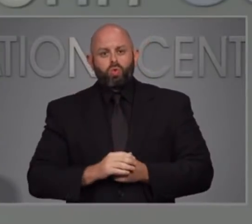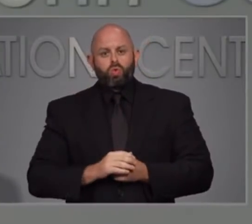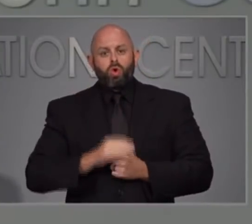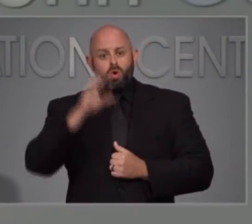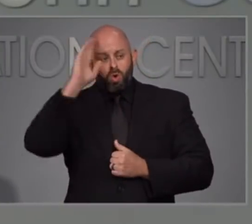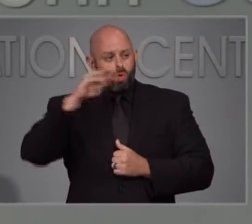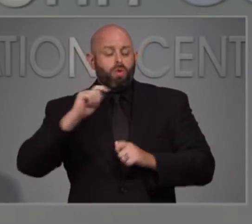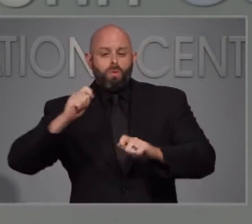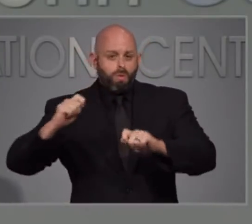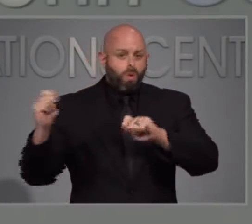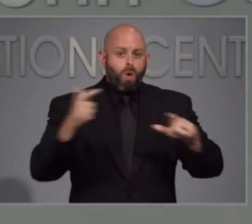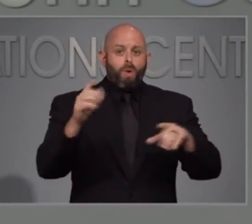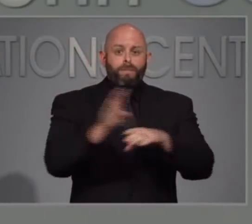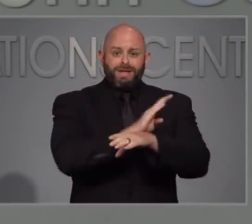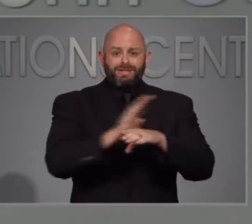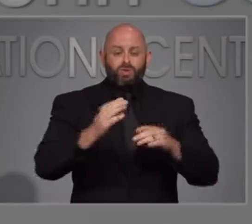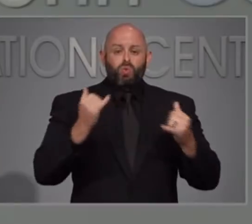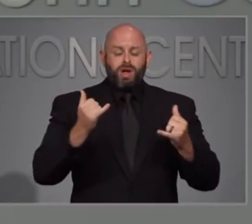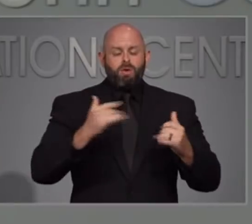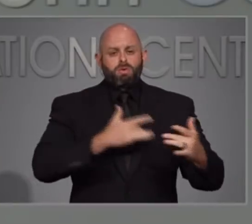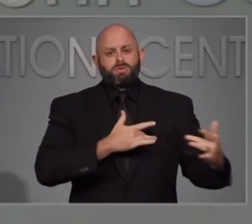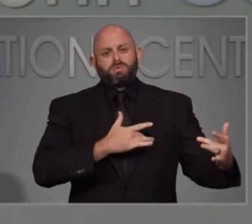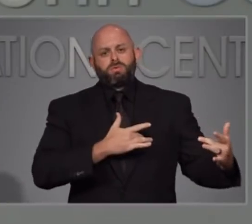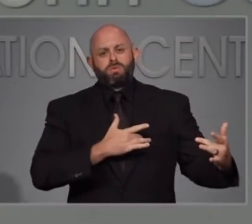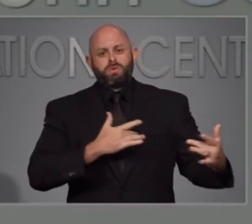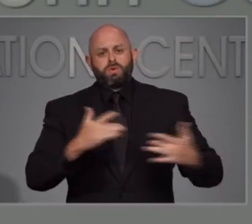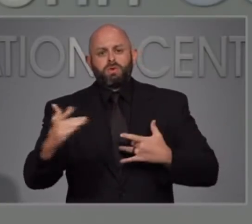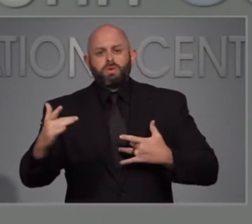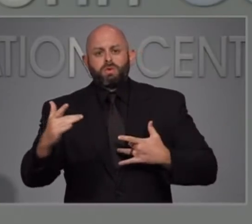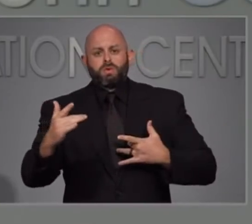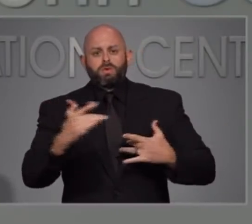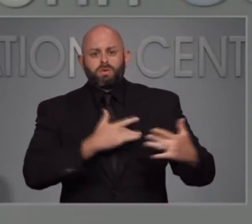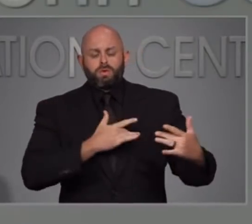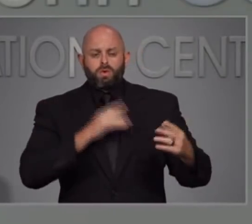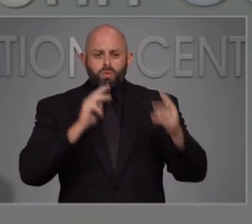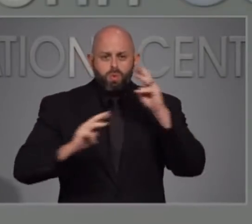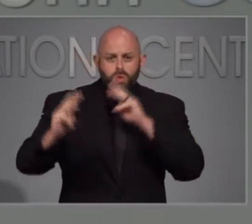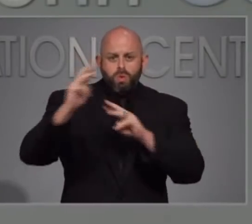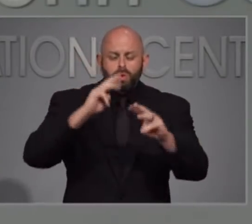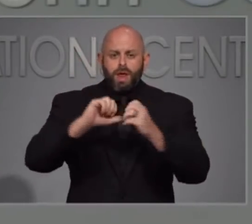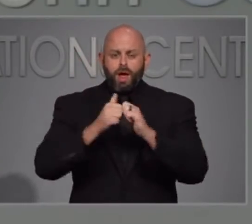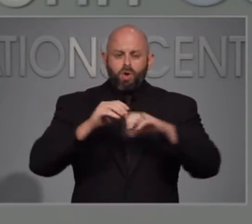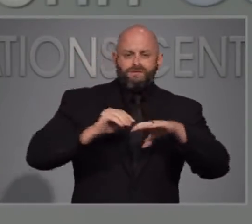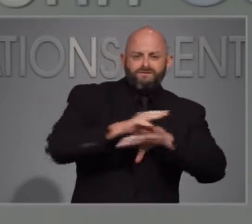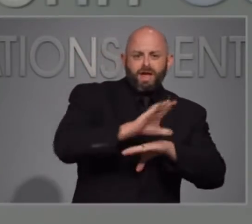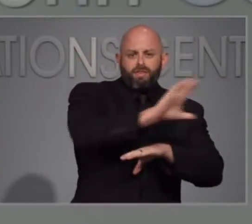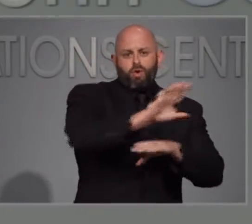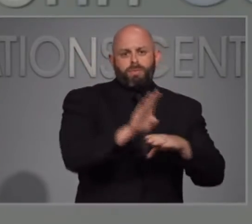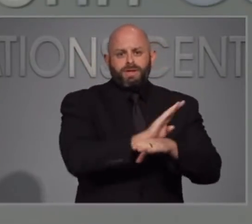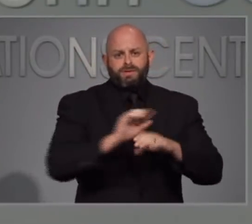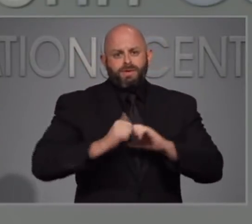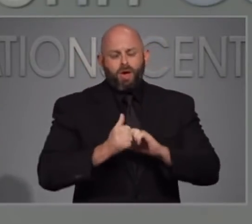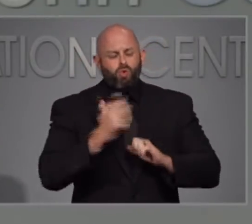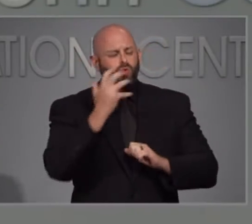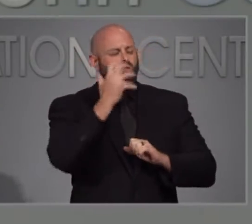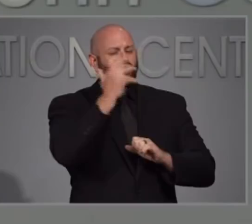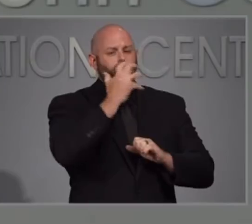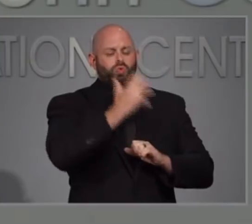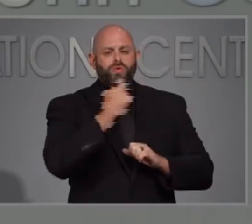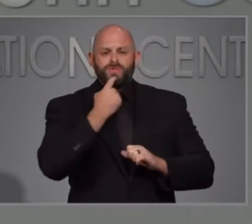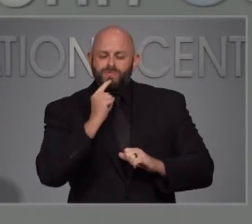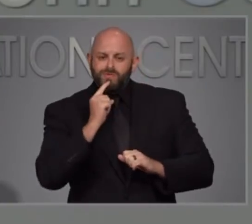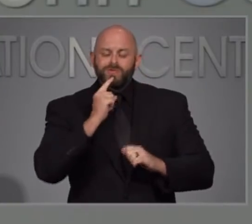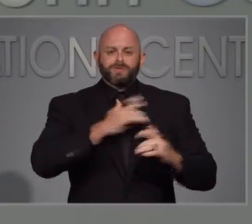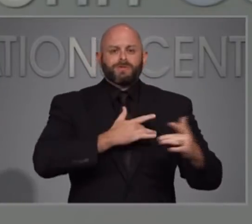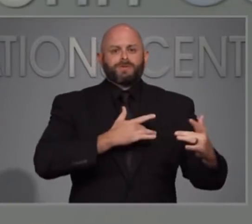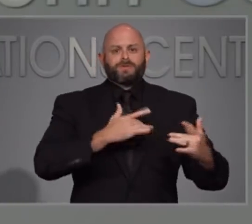now are deeply concerned about this pandemic and how it's affecting their businesses. We